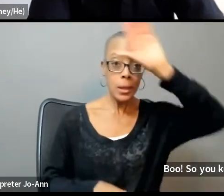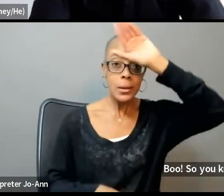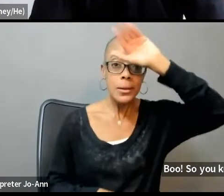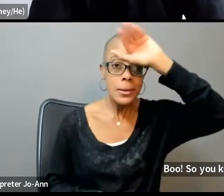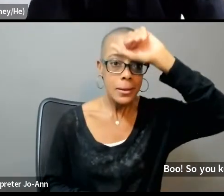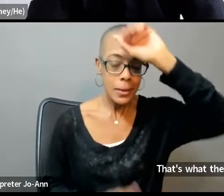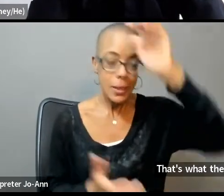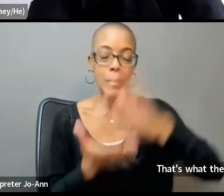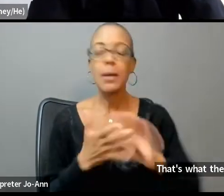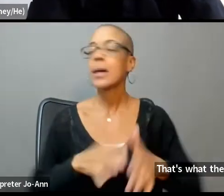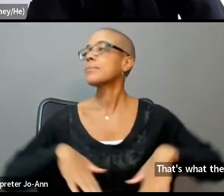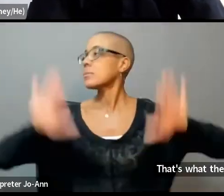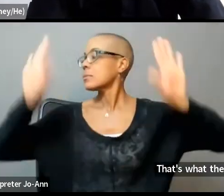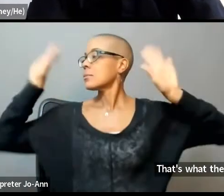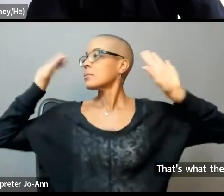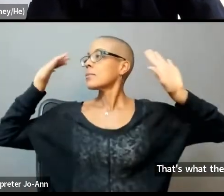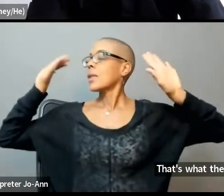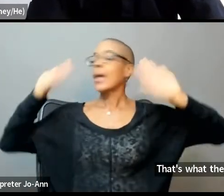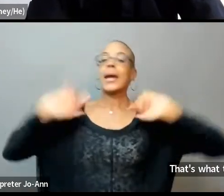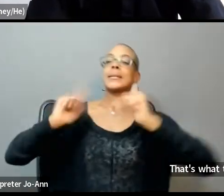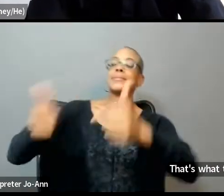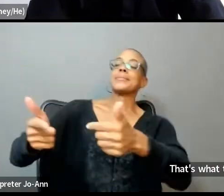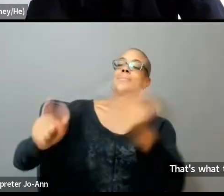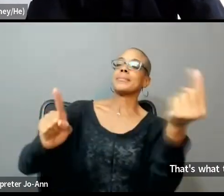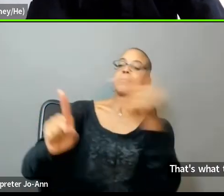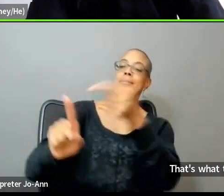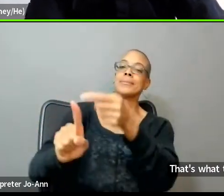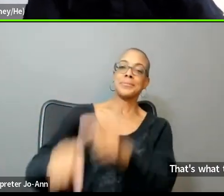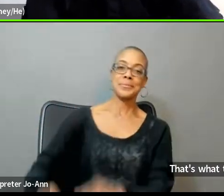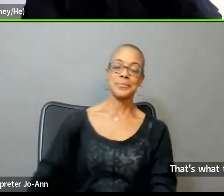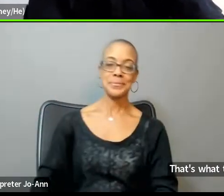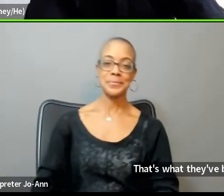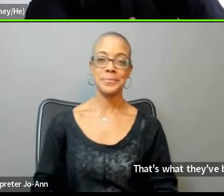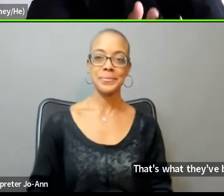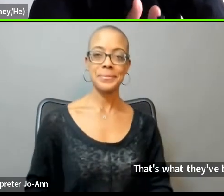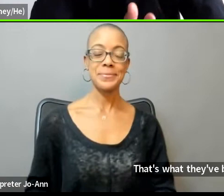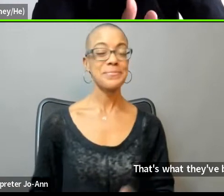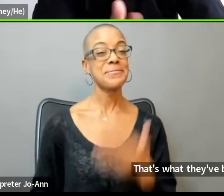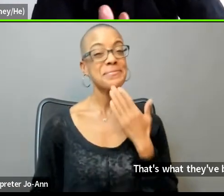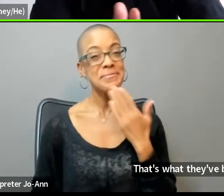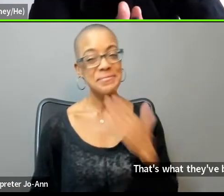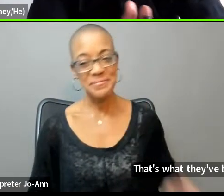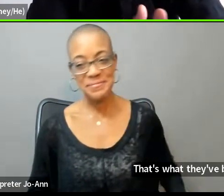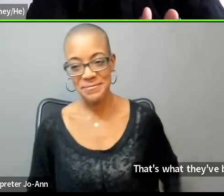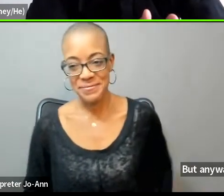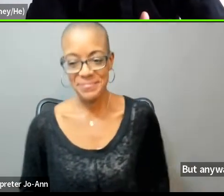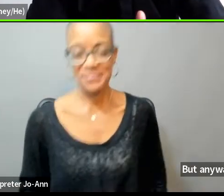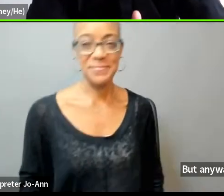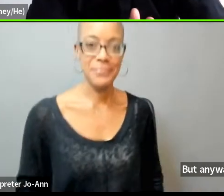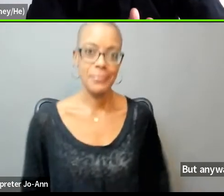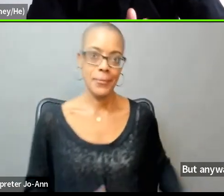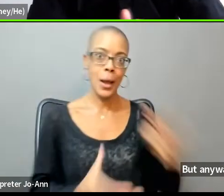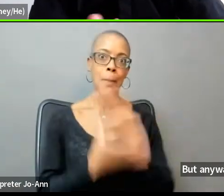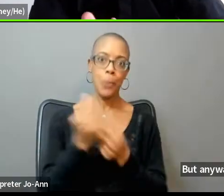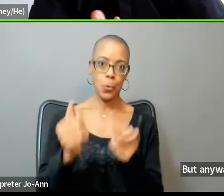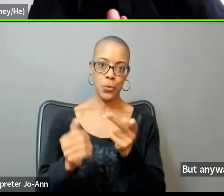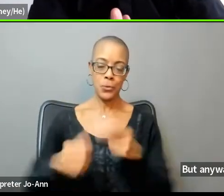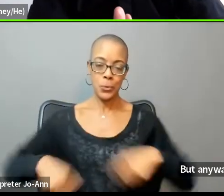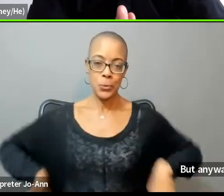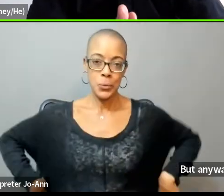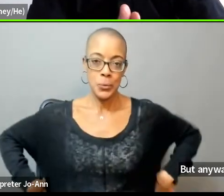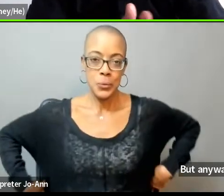too much. But anyway, I'll let you get back to it. Yeah, thank you. Thank you very much, both of you.